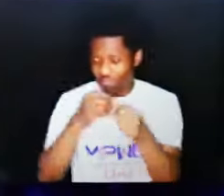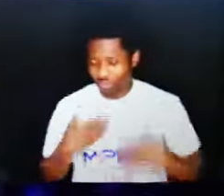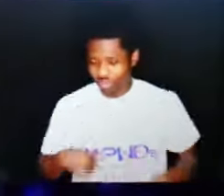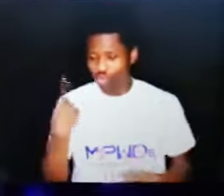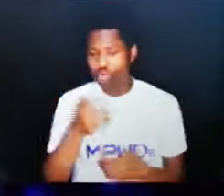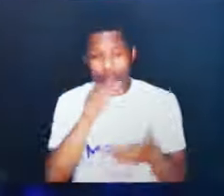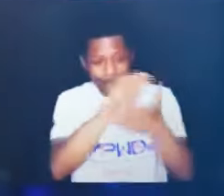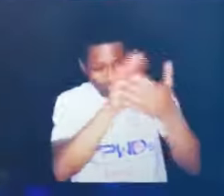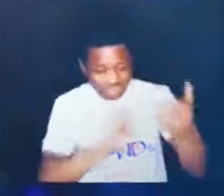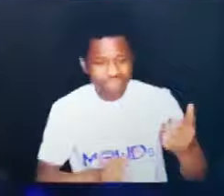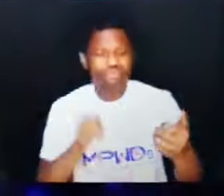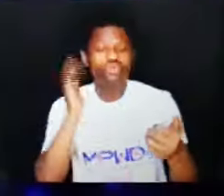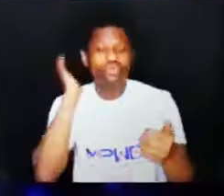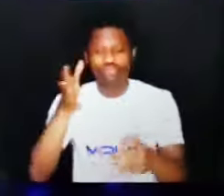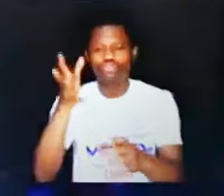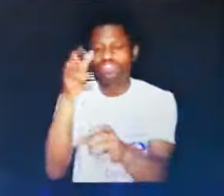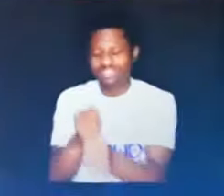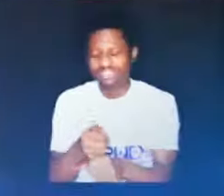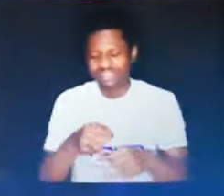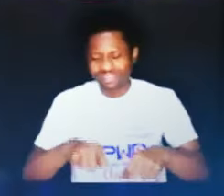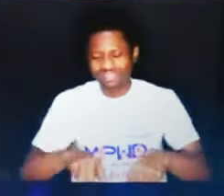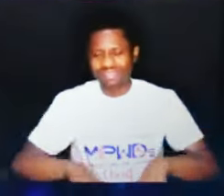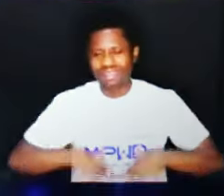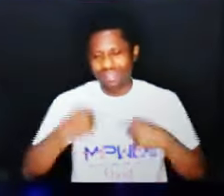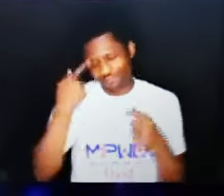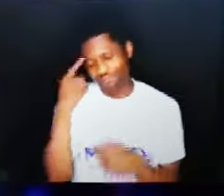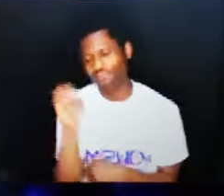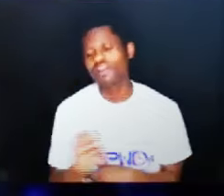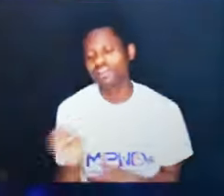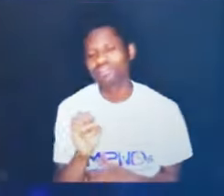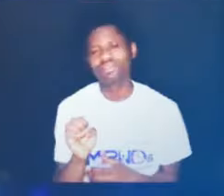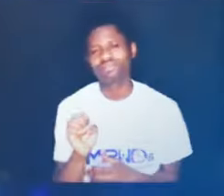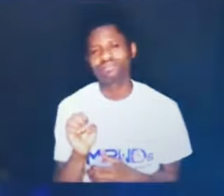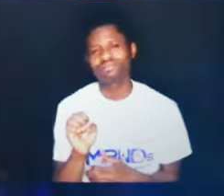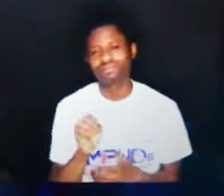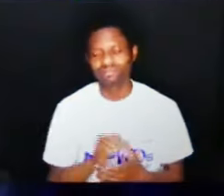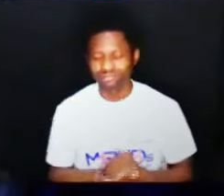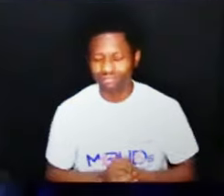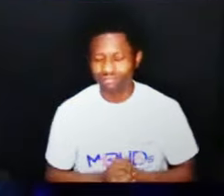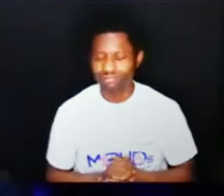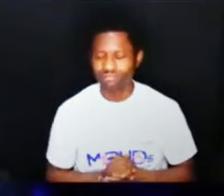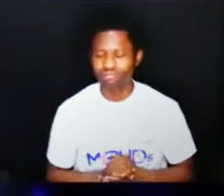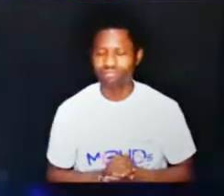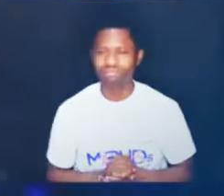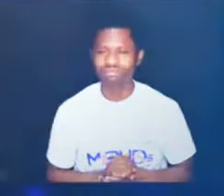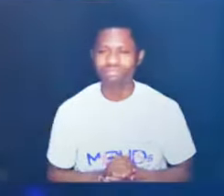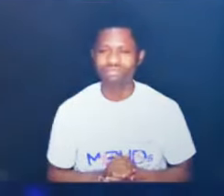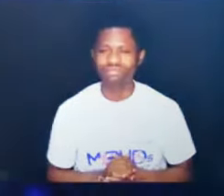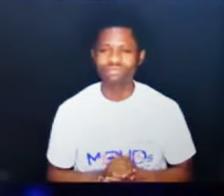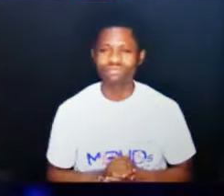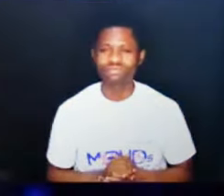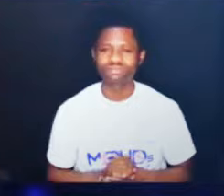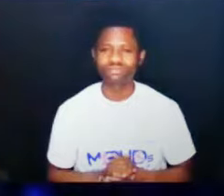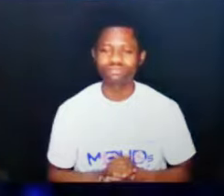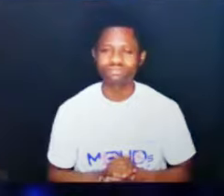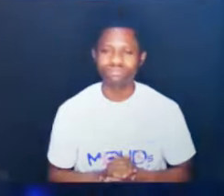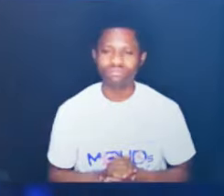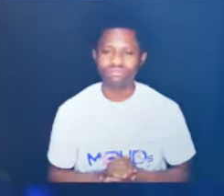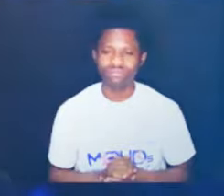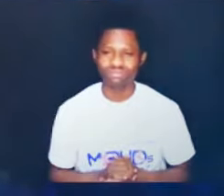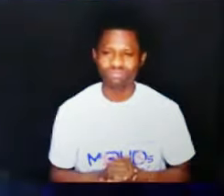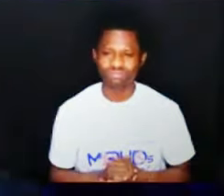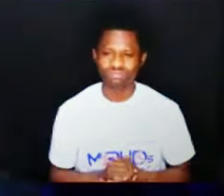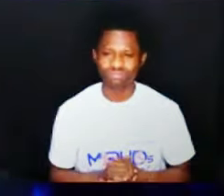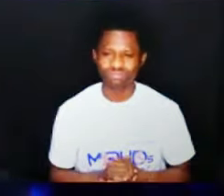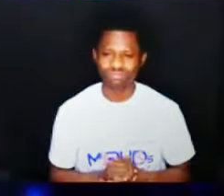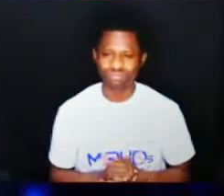I said, "Your Moses ma, I want so a certain so on. Sarah, na ipiase woma onipa bano so na ubiara odinu die no enya dan kwa."